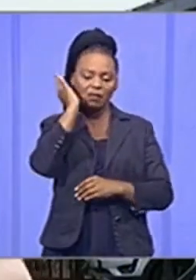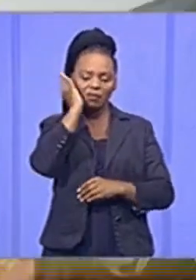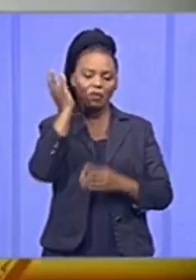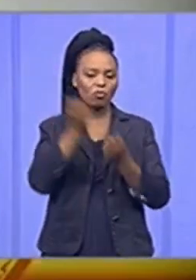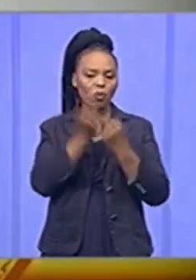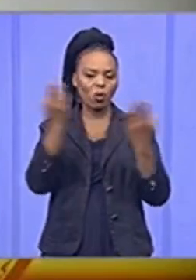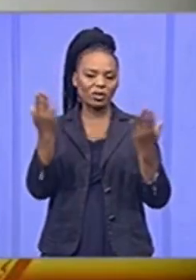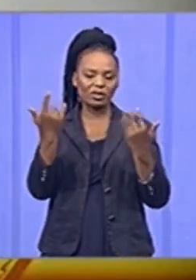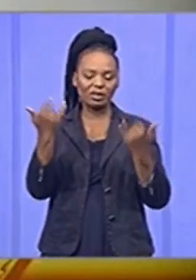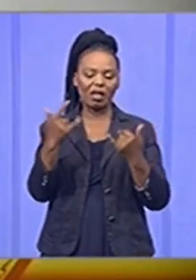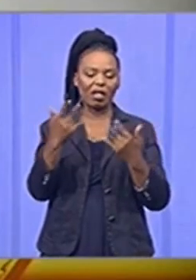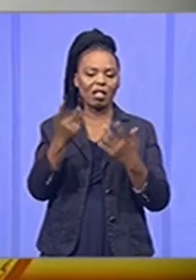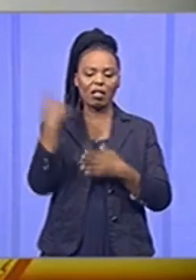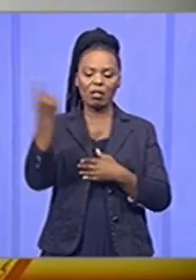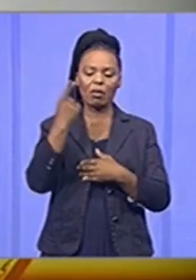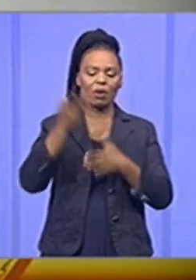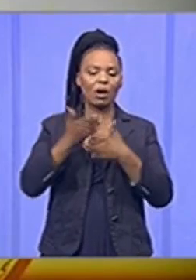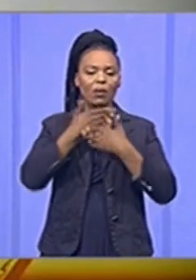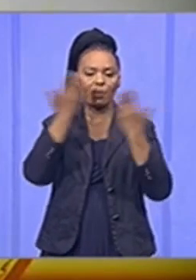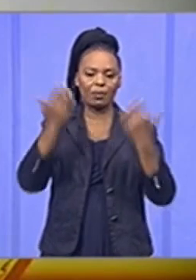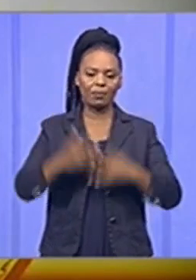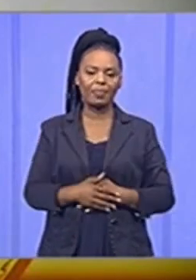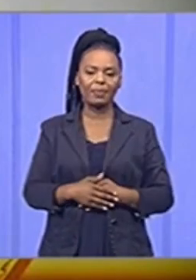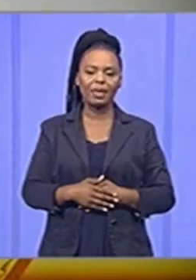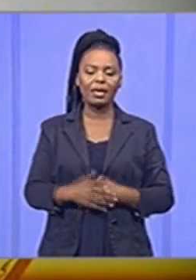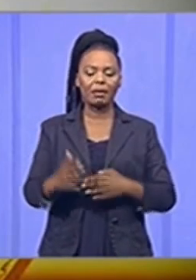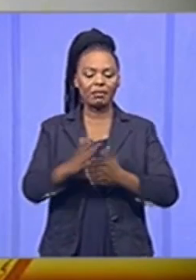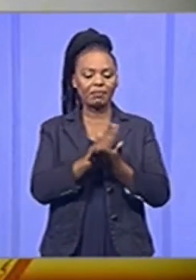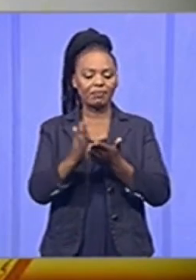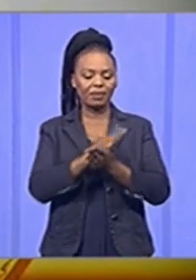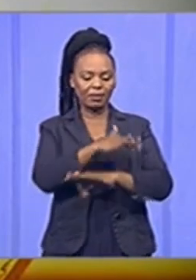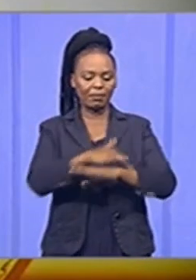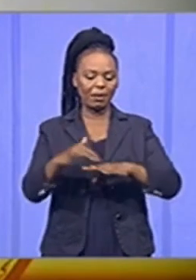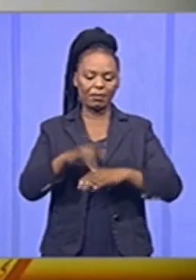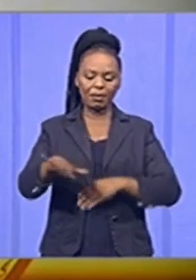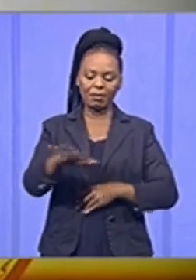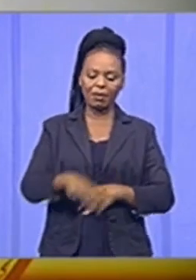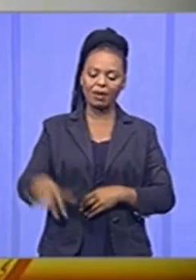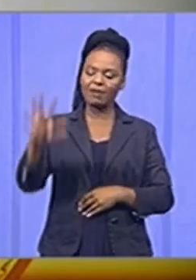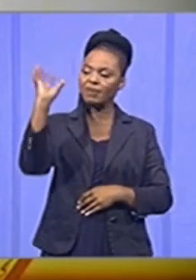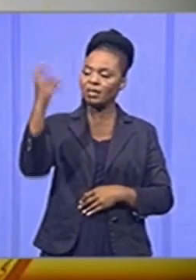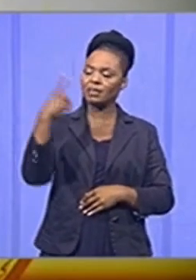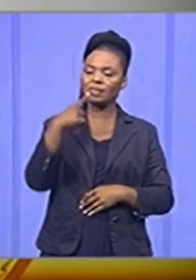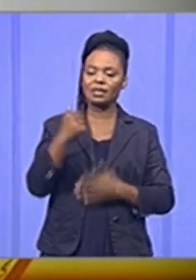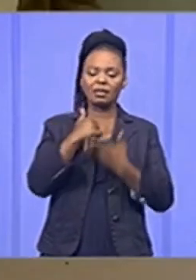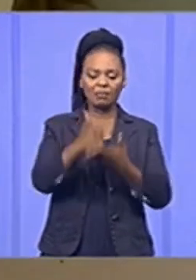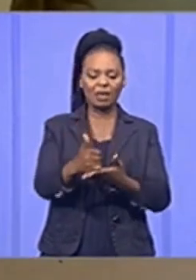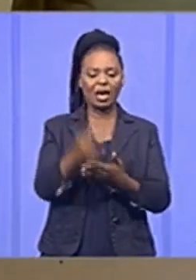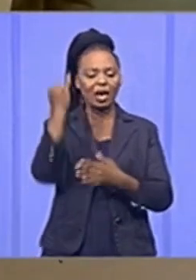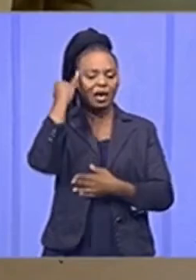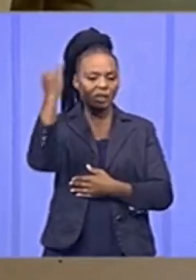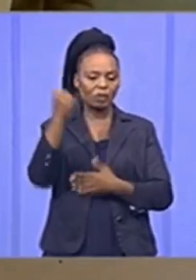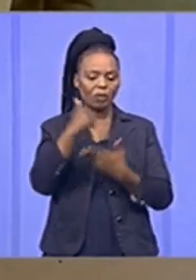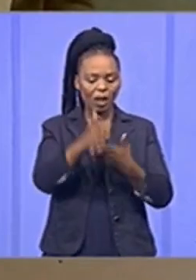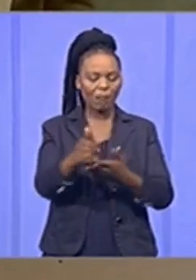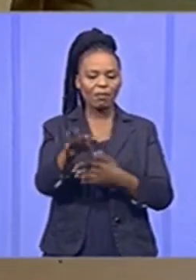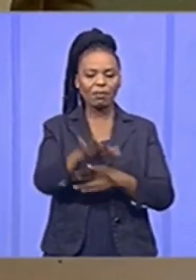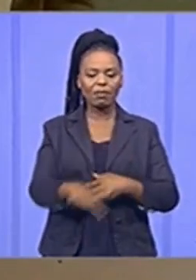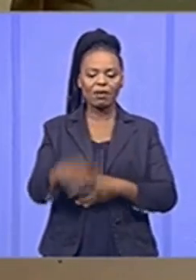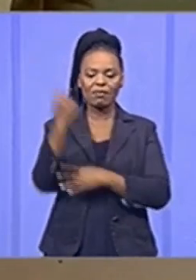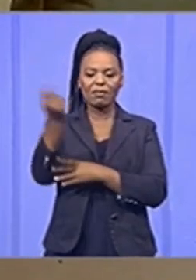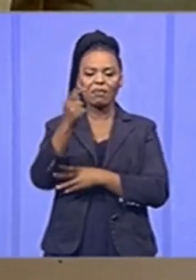down. Batsa temo Freistata ba ipileditse hore ho etswe maano a ho thusa borapolasi. Ba bang ba dumela